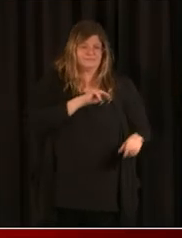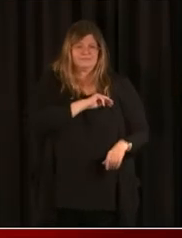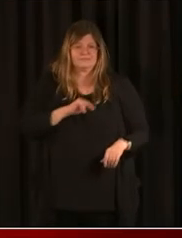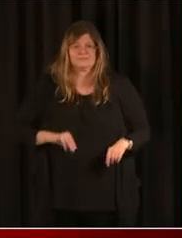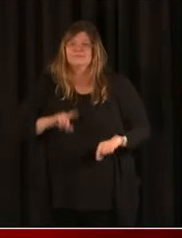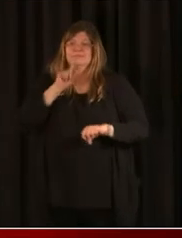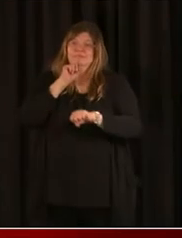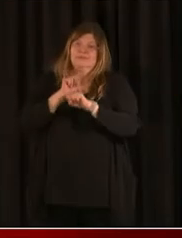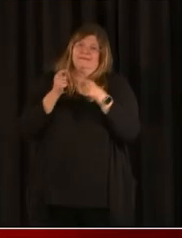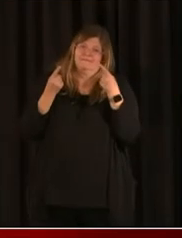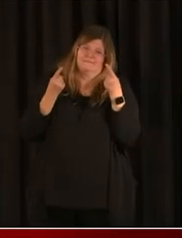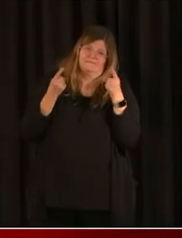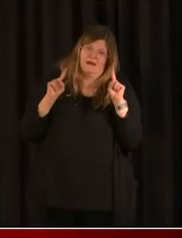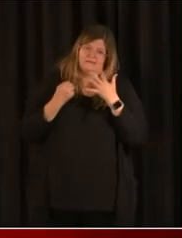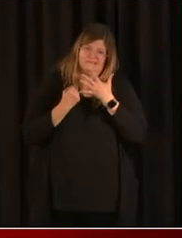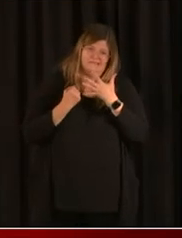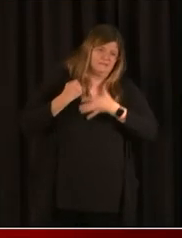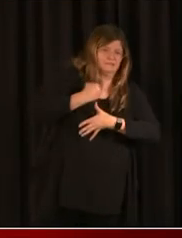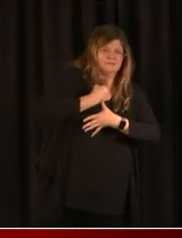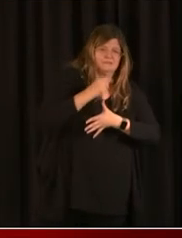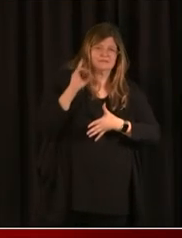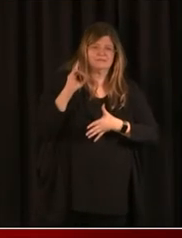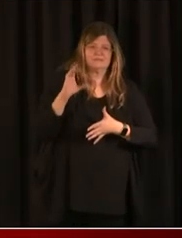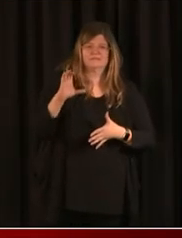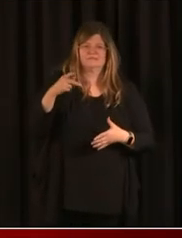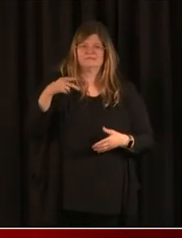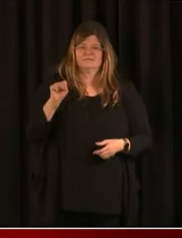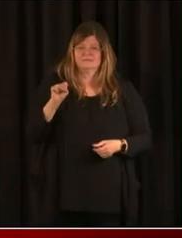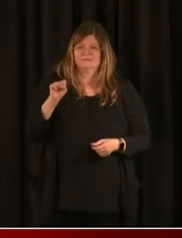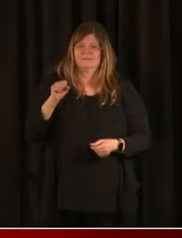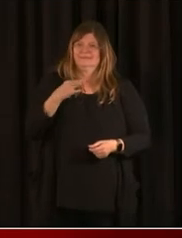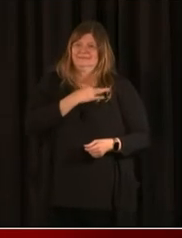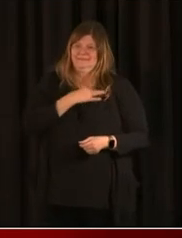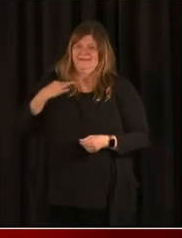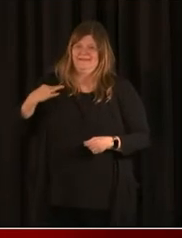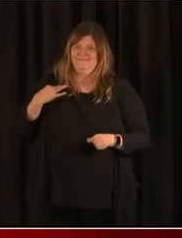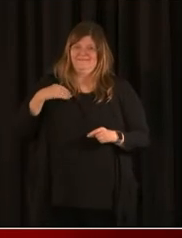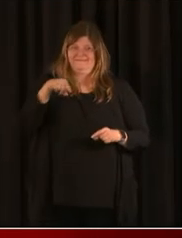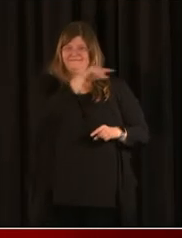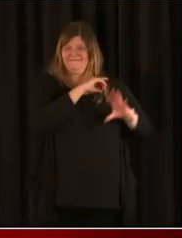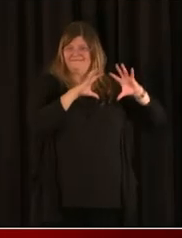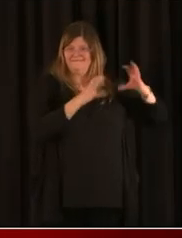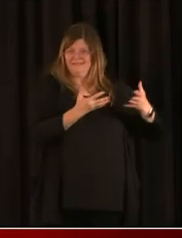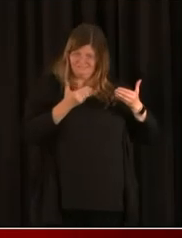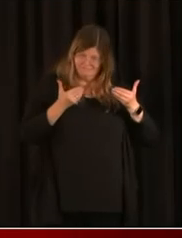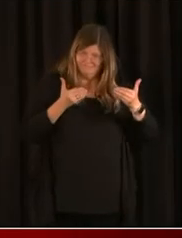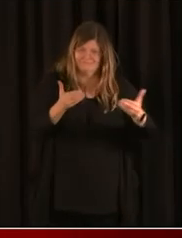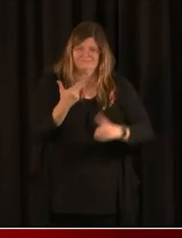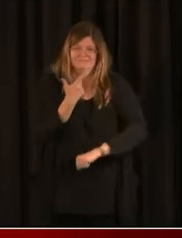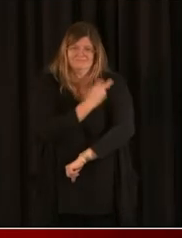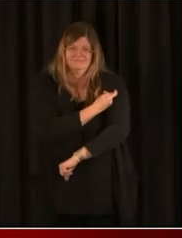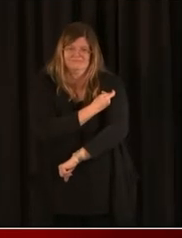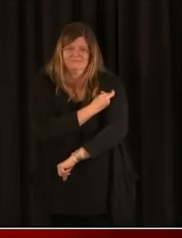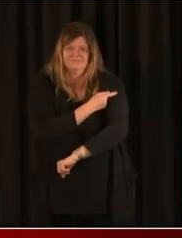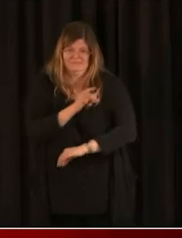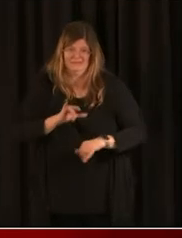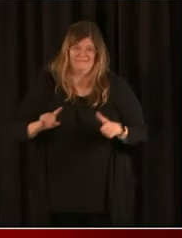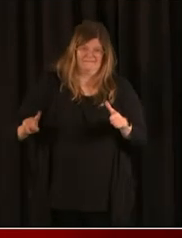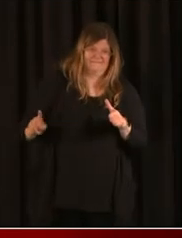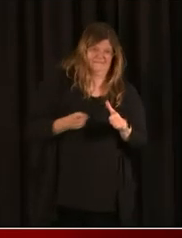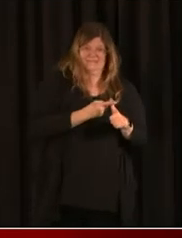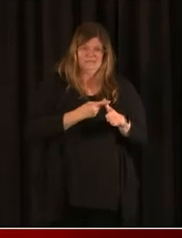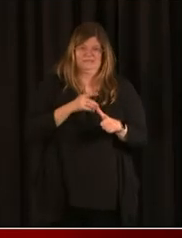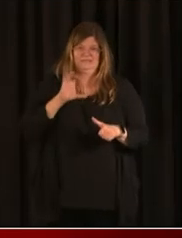prioritized DC Public Schools staff for vaccination. We actually had our first vaccination clinic on yesterday